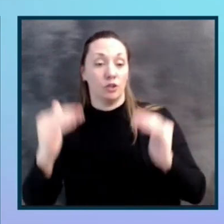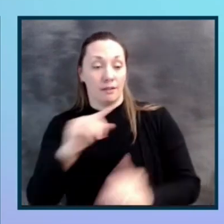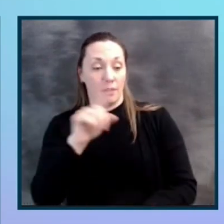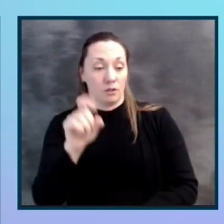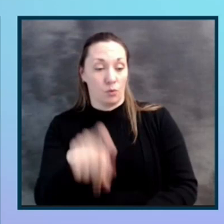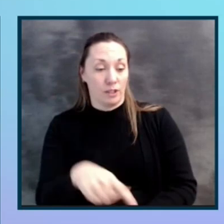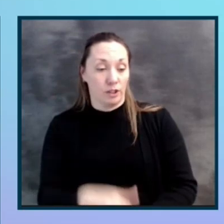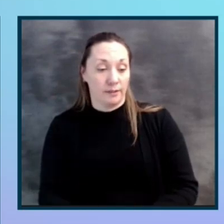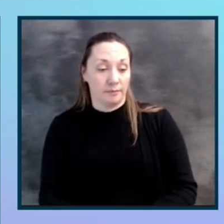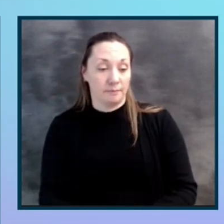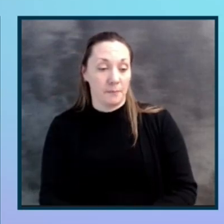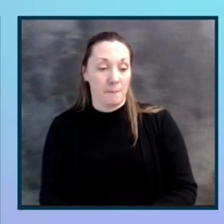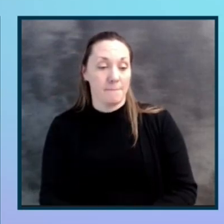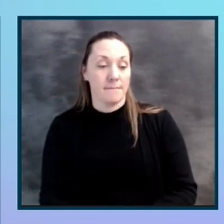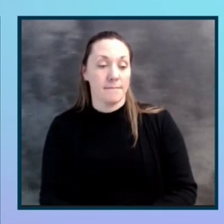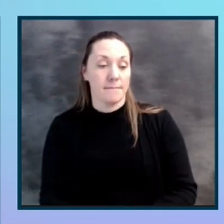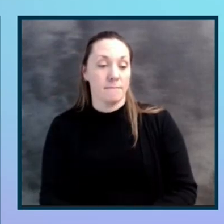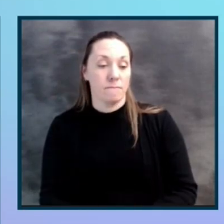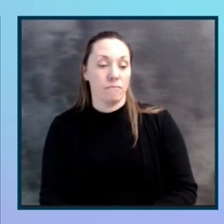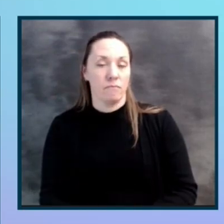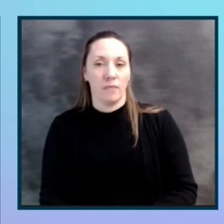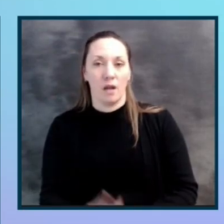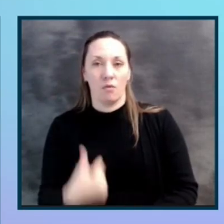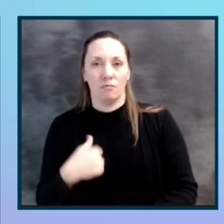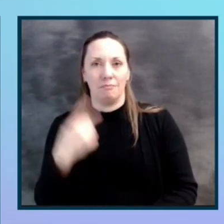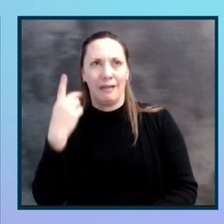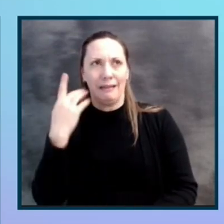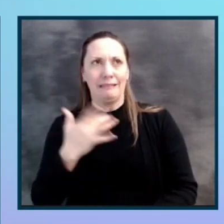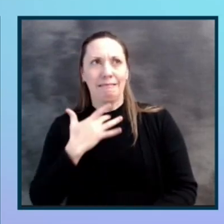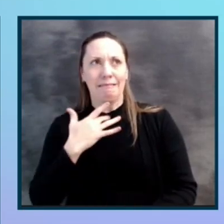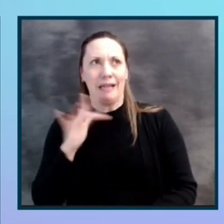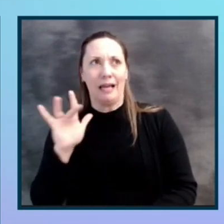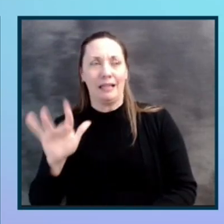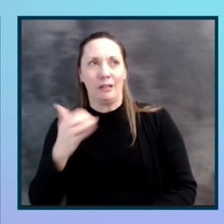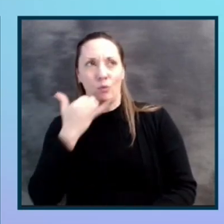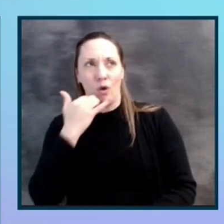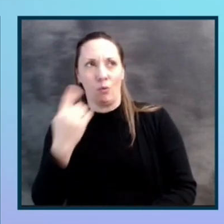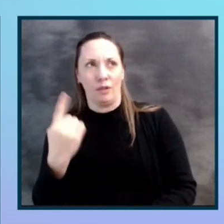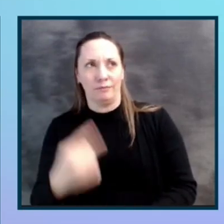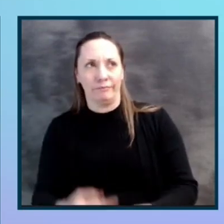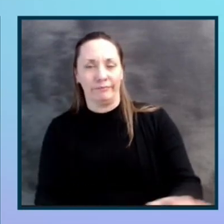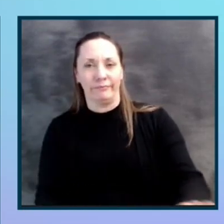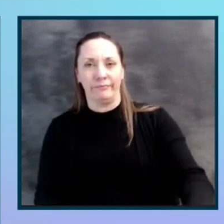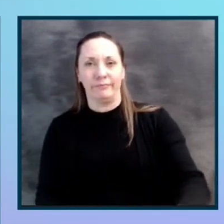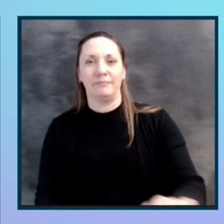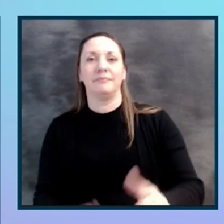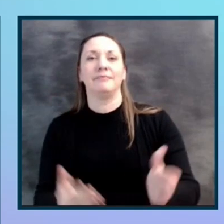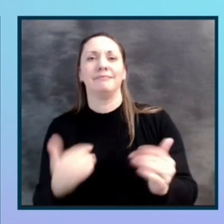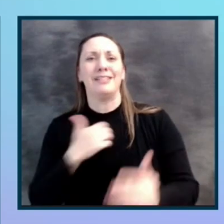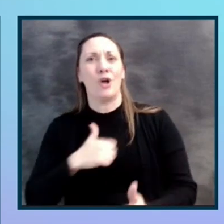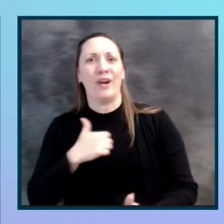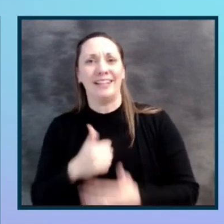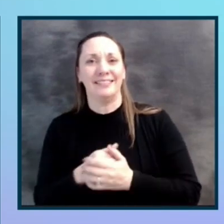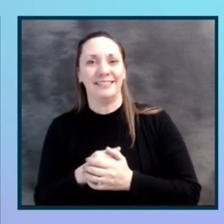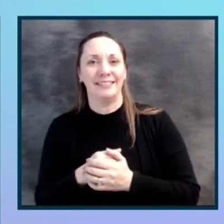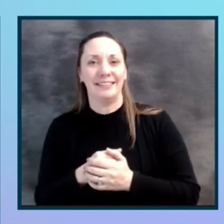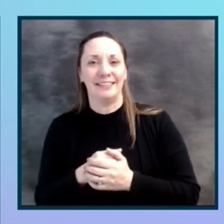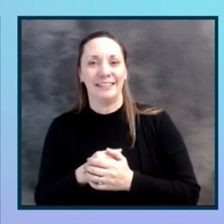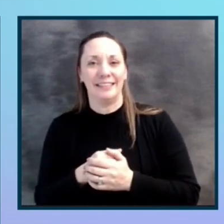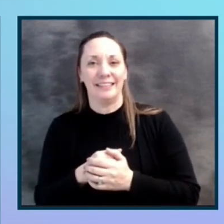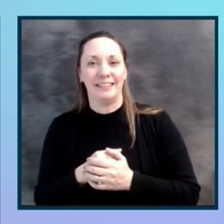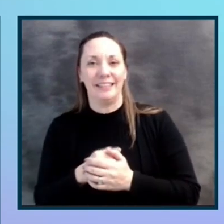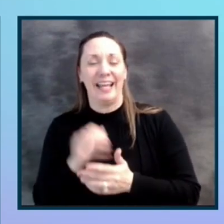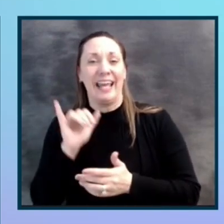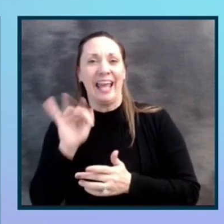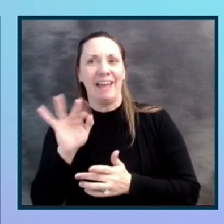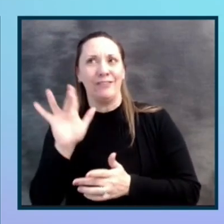here. Oh, I think I just clicked the wrong one. That's sorry. If you want to, if your